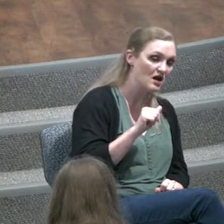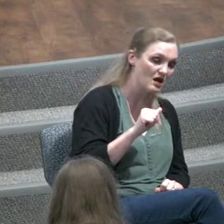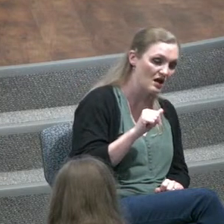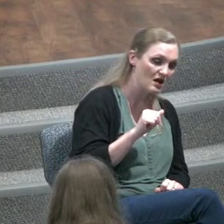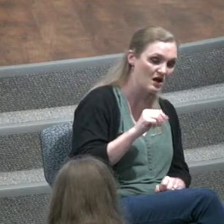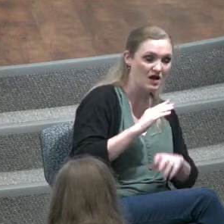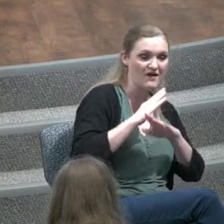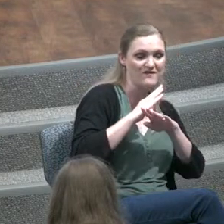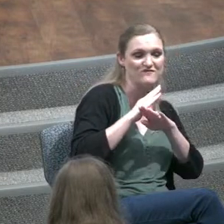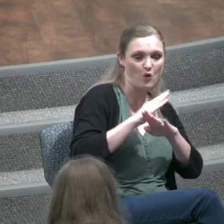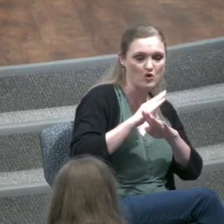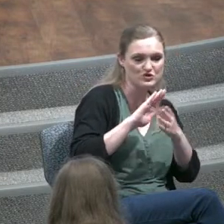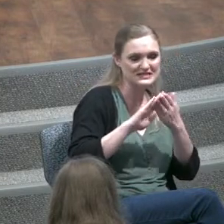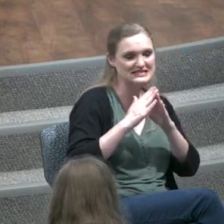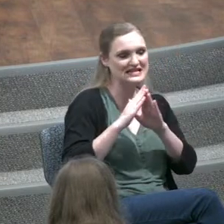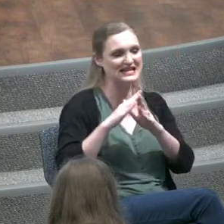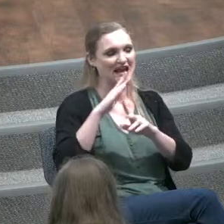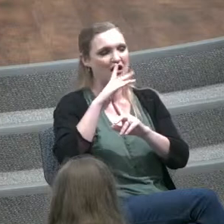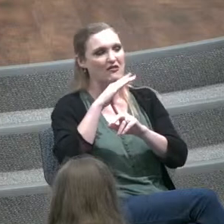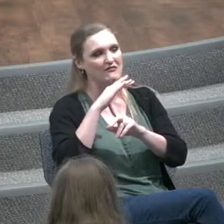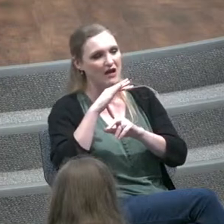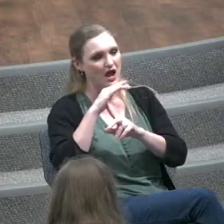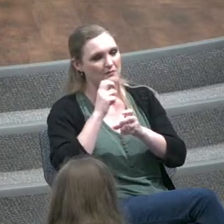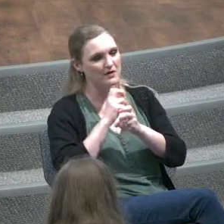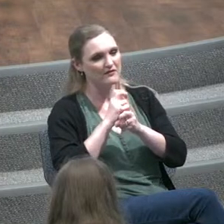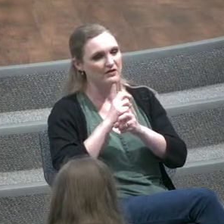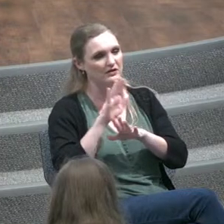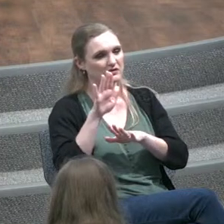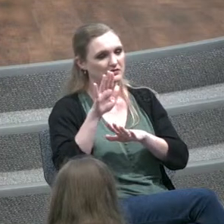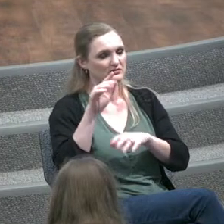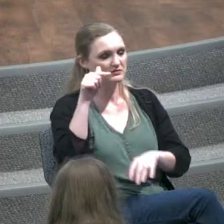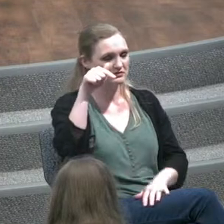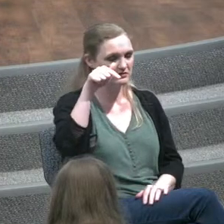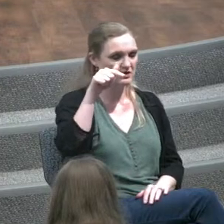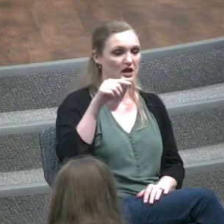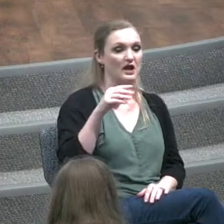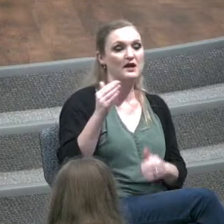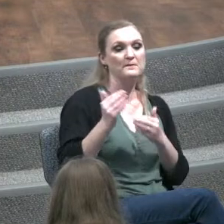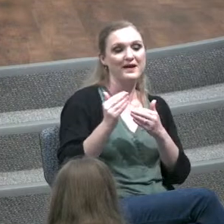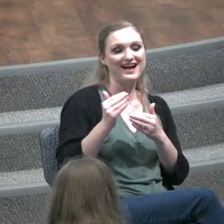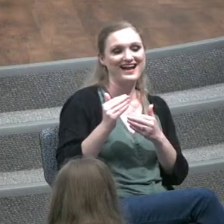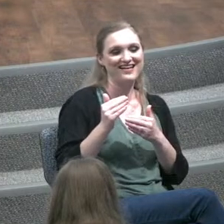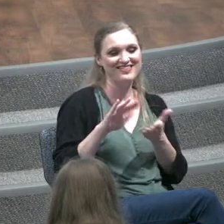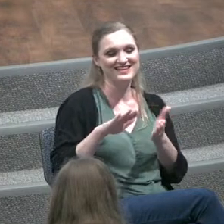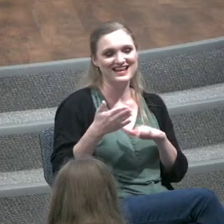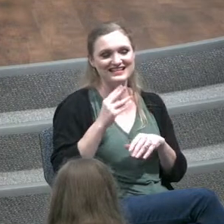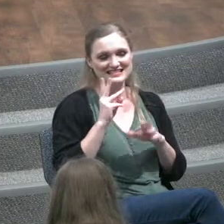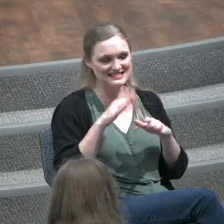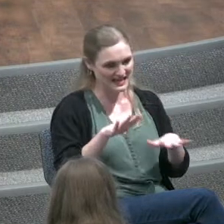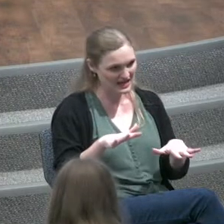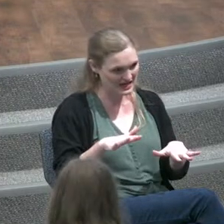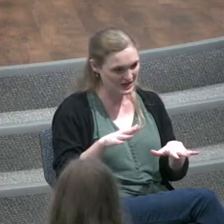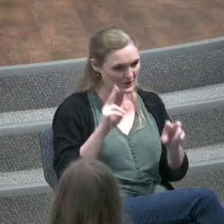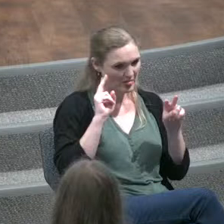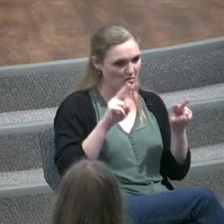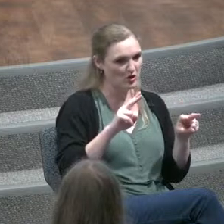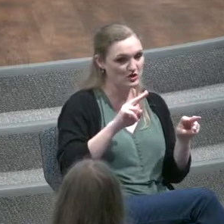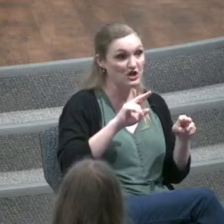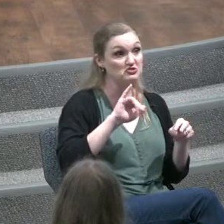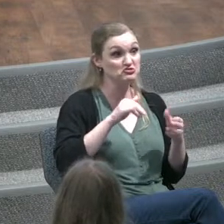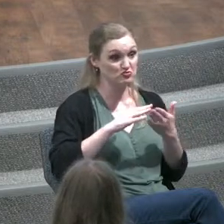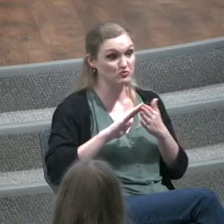a fortress city up on top of a mesa right by the Dead Sea. We looked at, in the